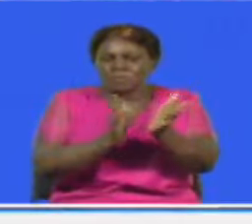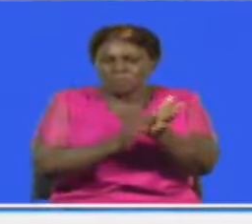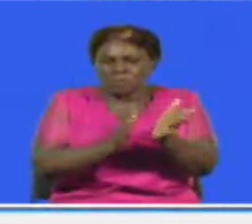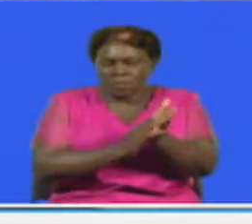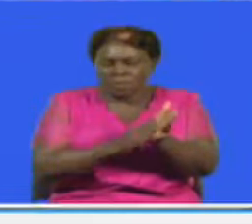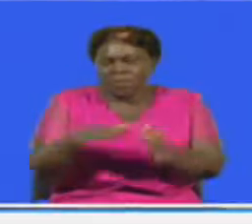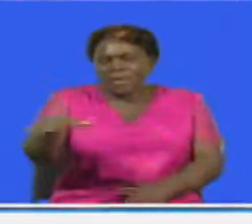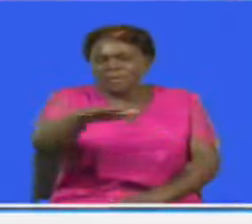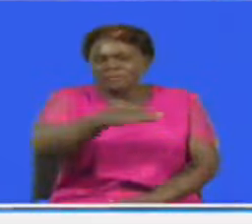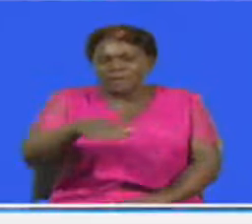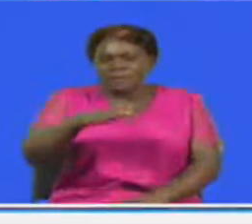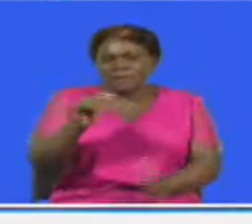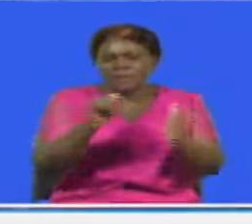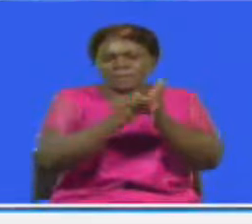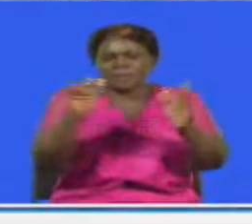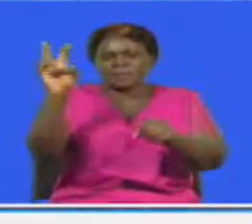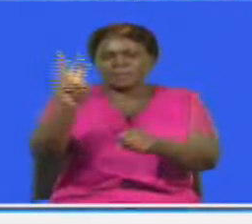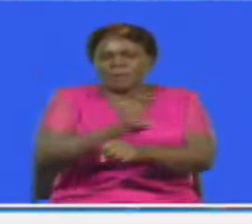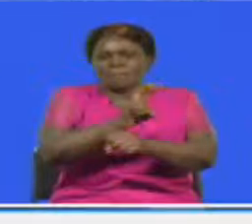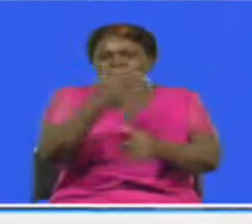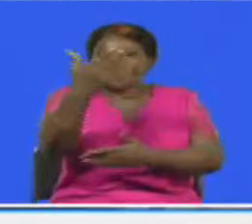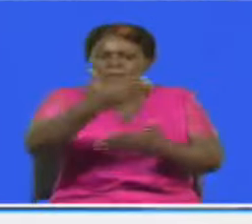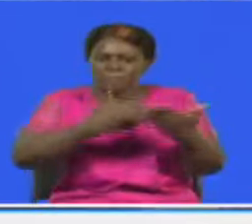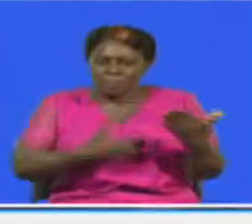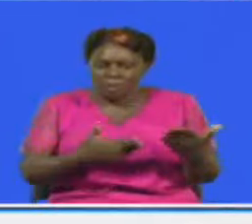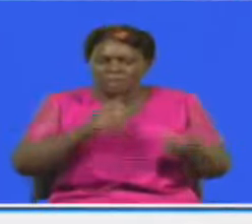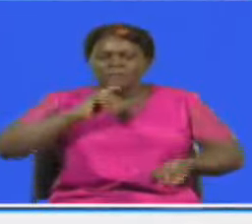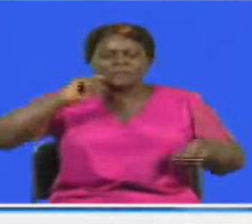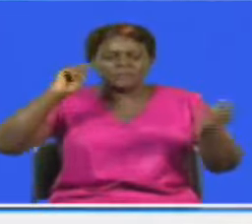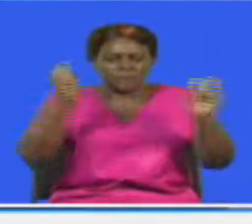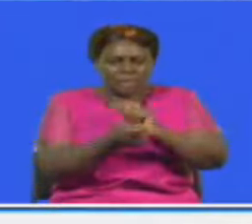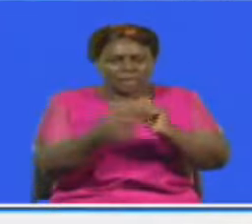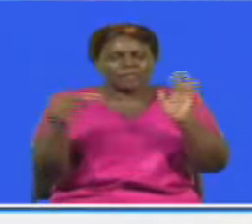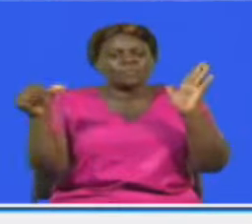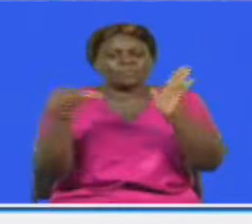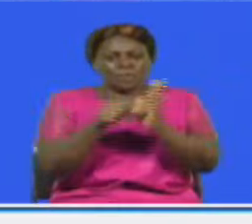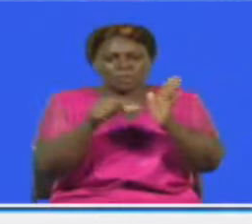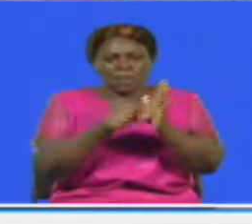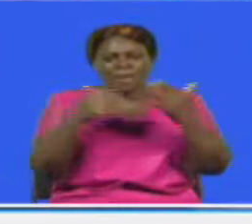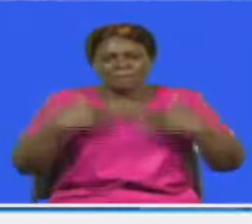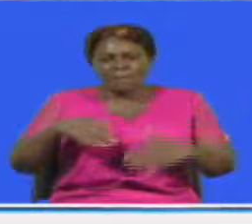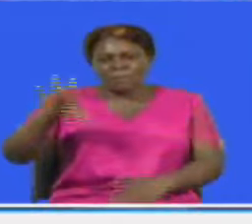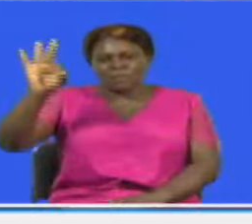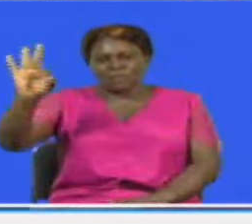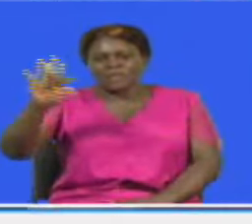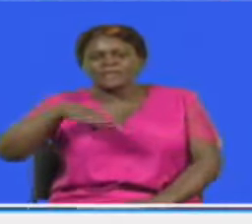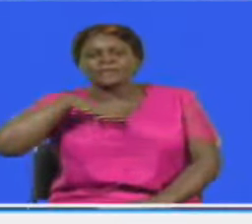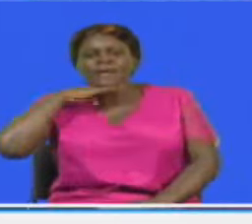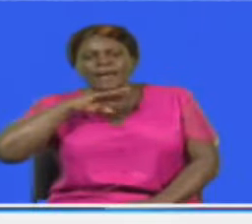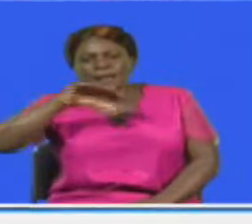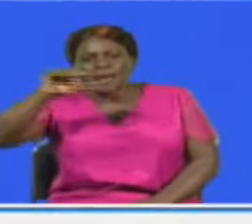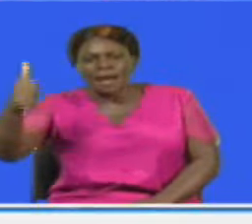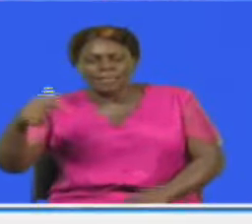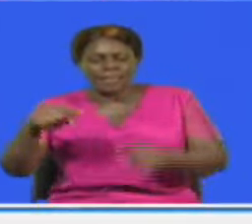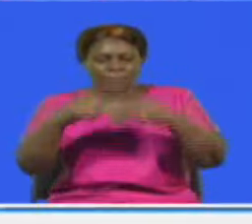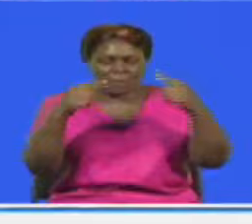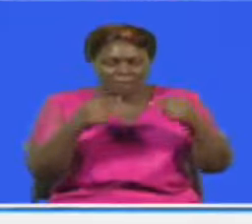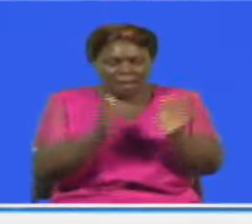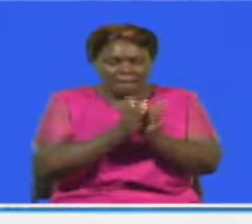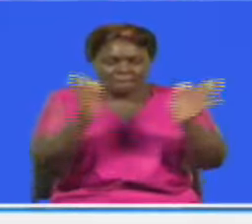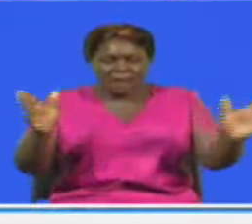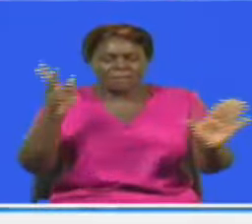in the Environmental Impact Assessment report turned chaotic, leaving 3 people dead and others injured.